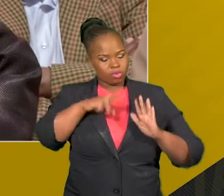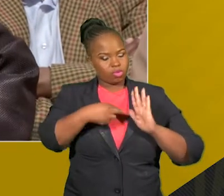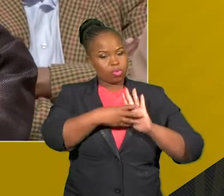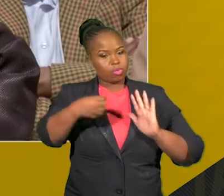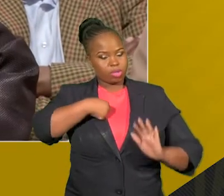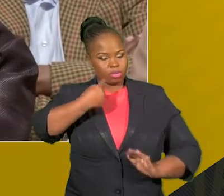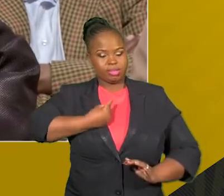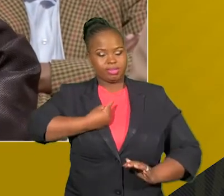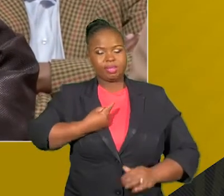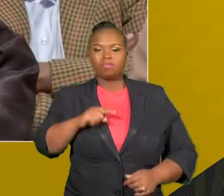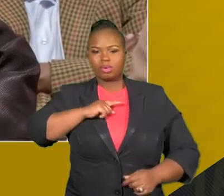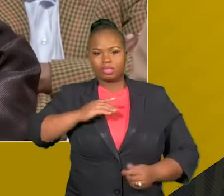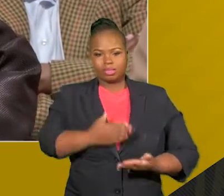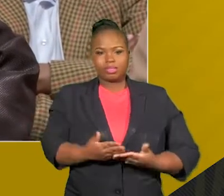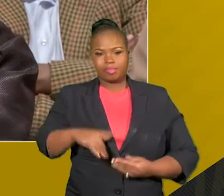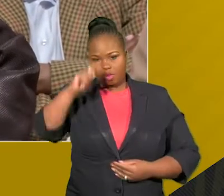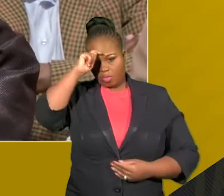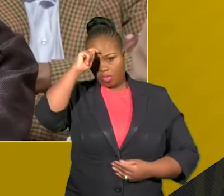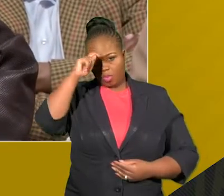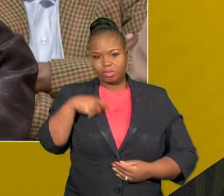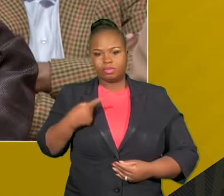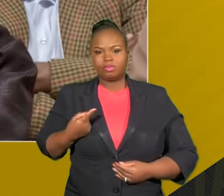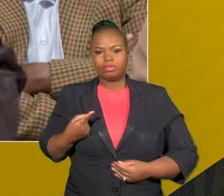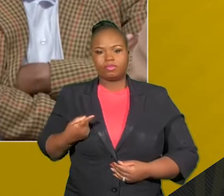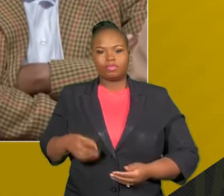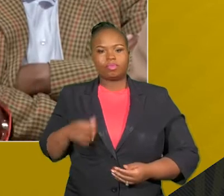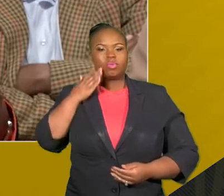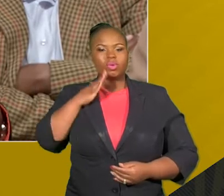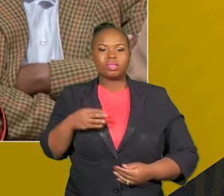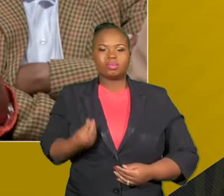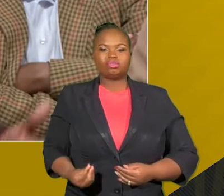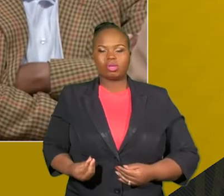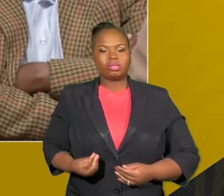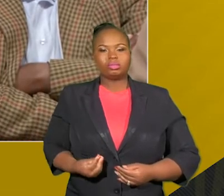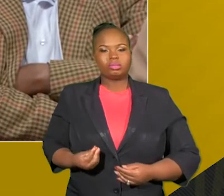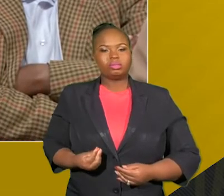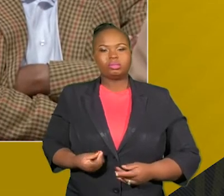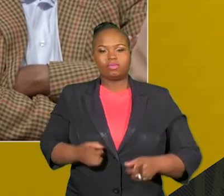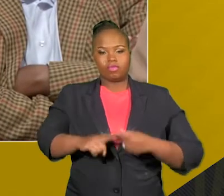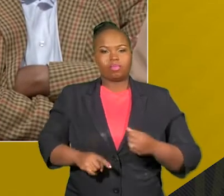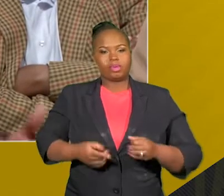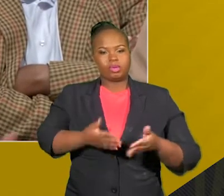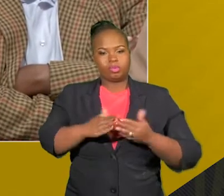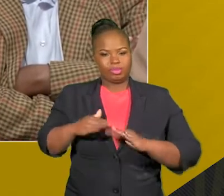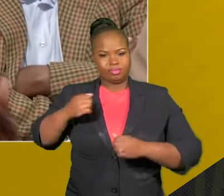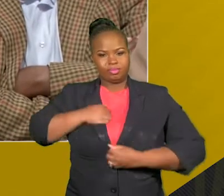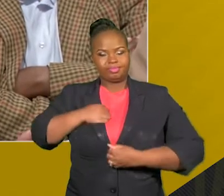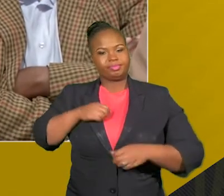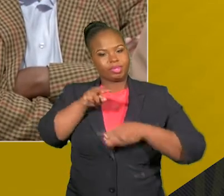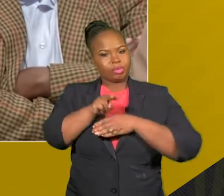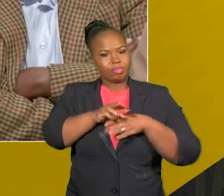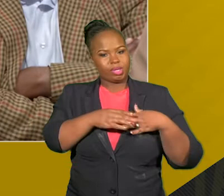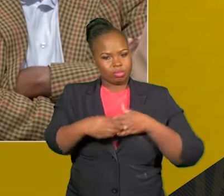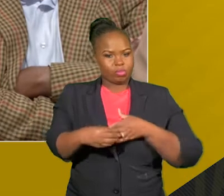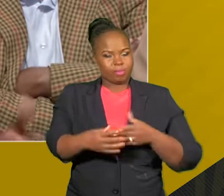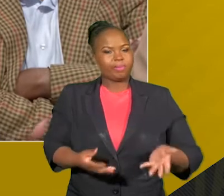got boys that I actually took from childhood to men. You know, they don't have to be my biological kids. Yeah. I've got boys that I'm mentoring